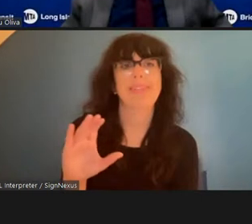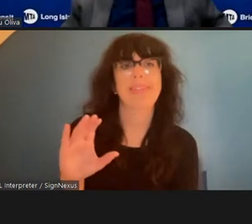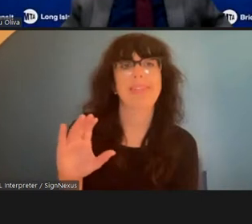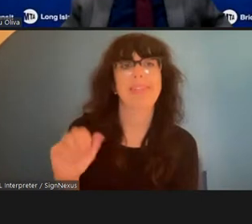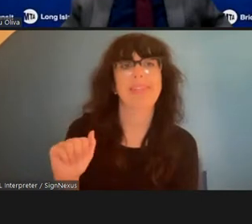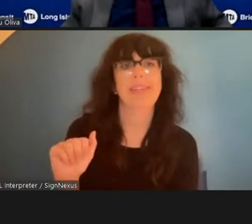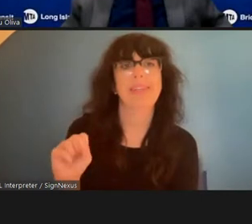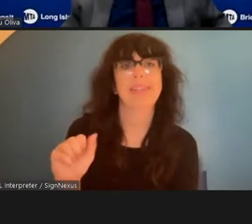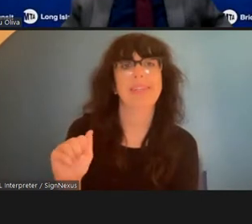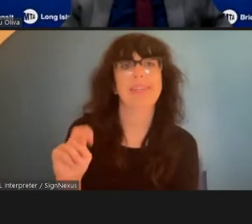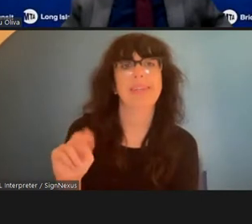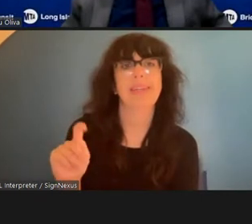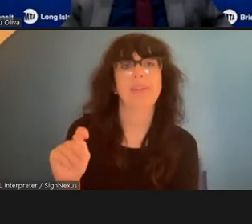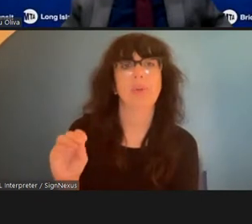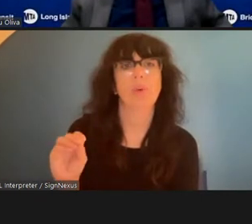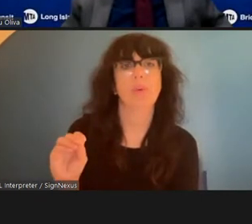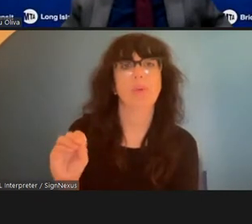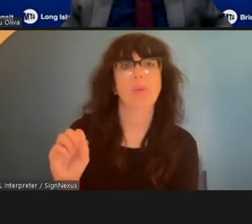thomas maguire